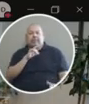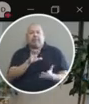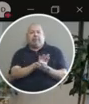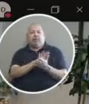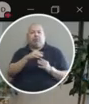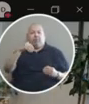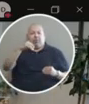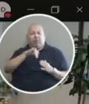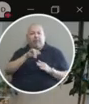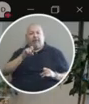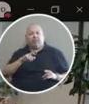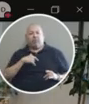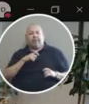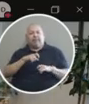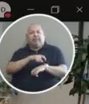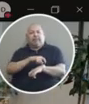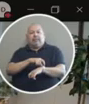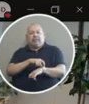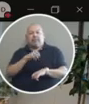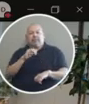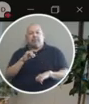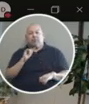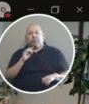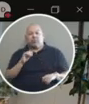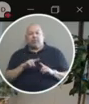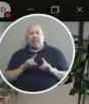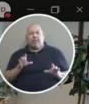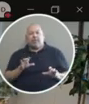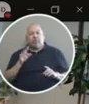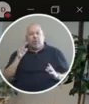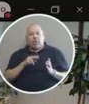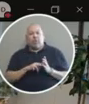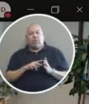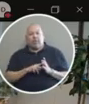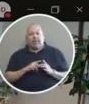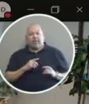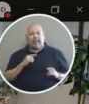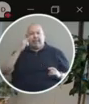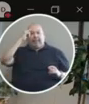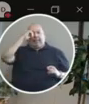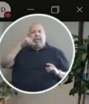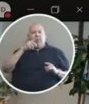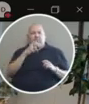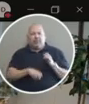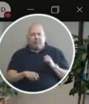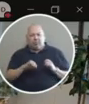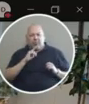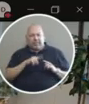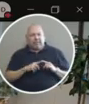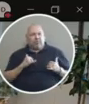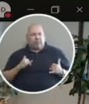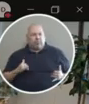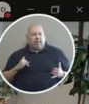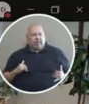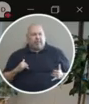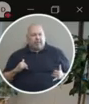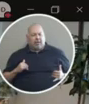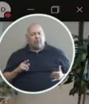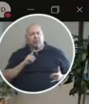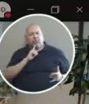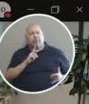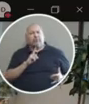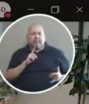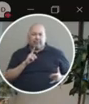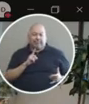document that we have to actually take the time to actually look at. And considering how difficult it is right now